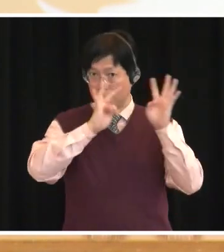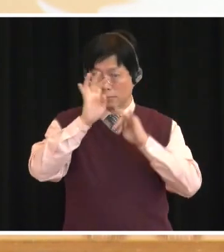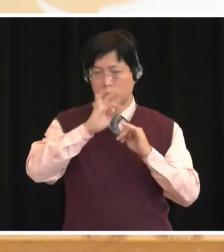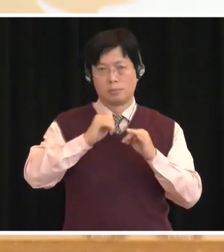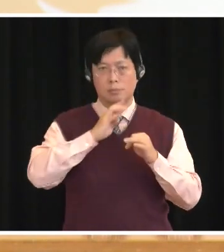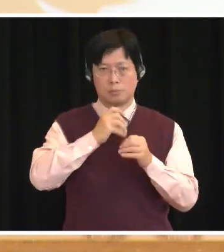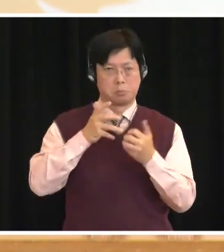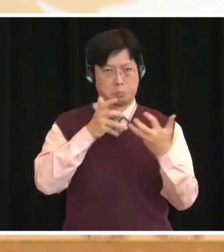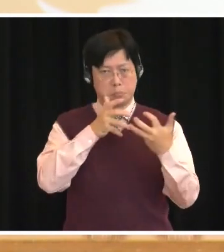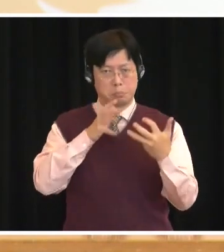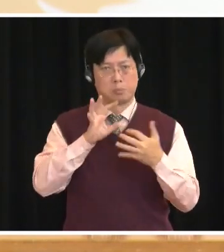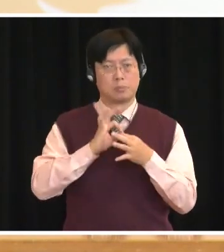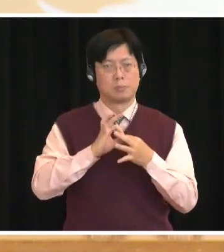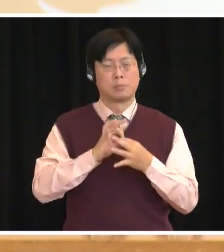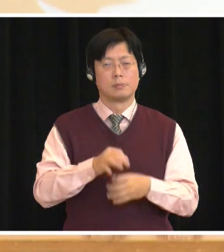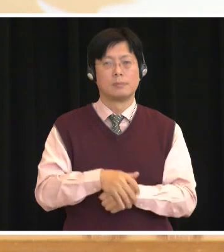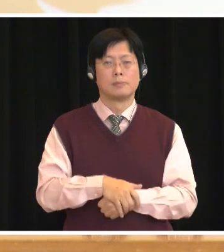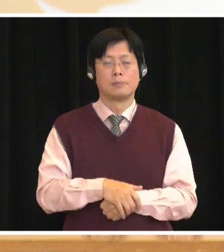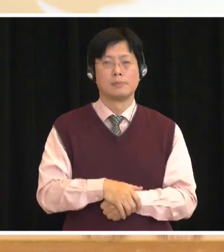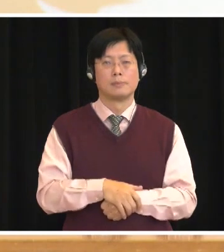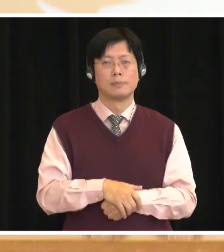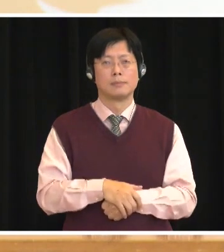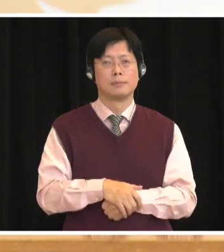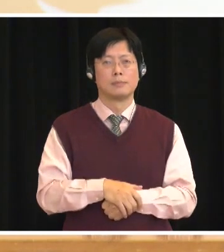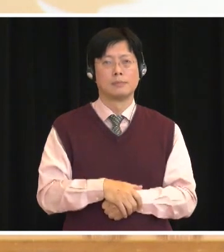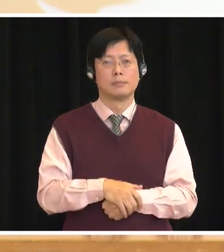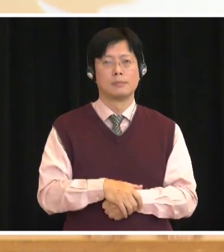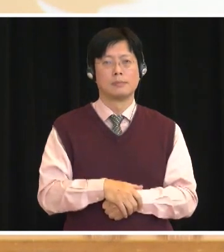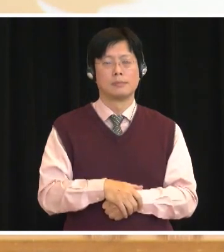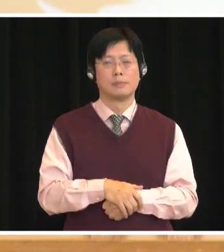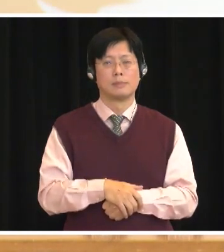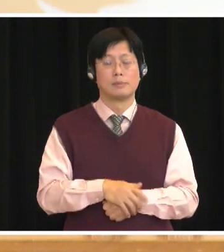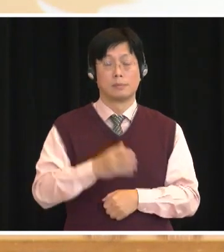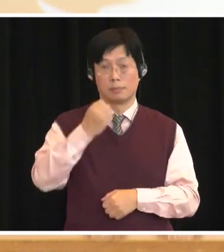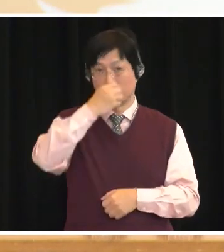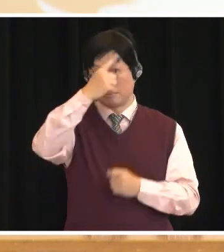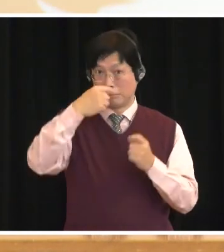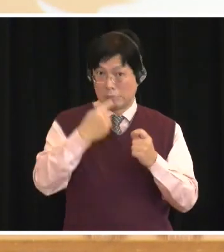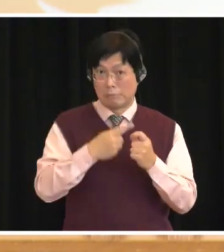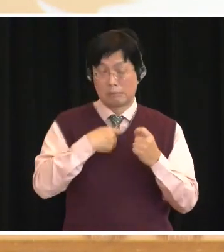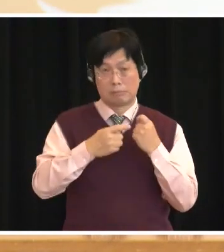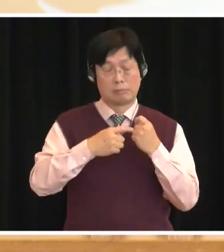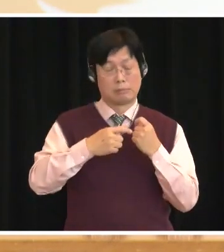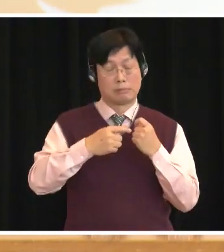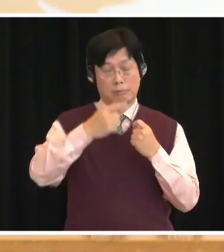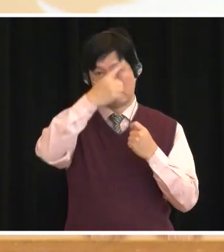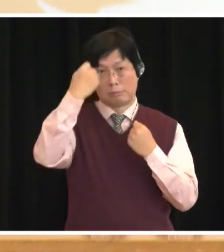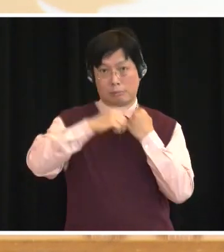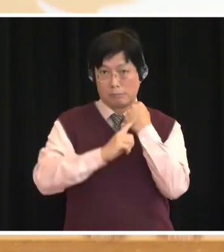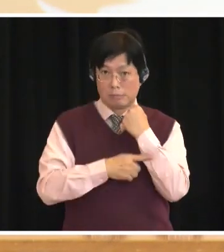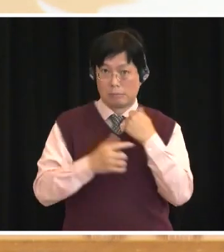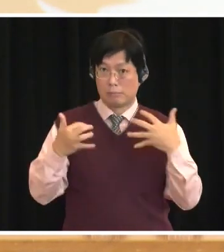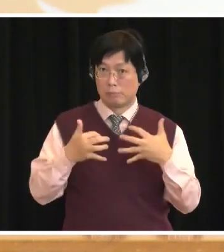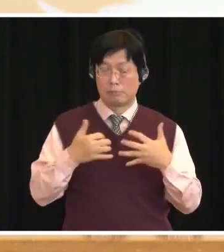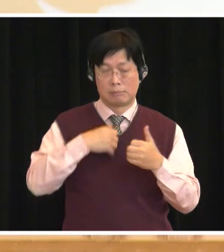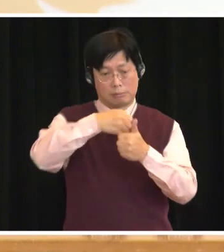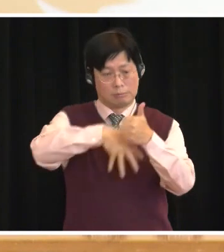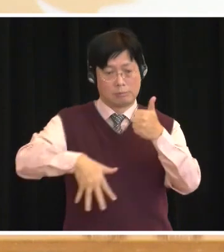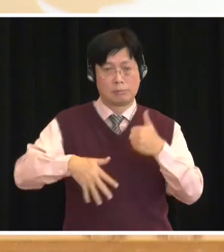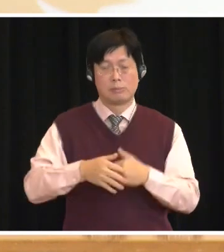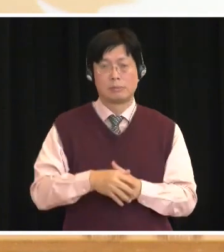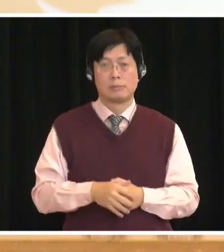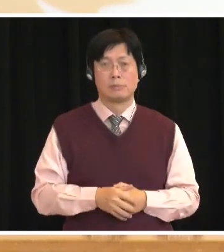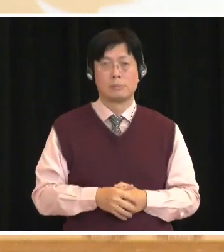The whole juvenile justice system is in most countries composed of 3 moments in the